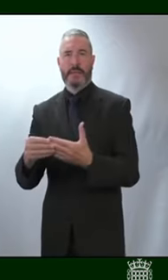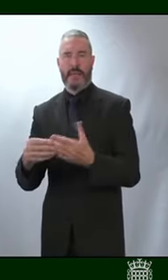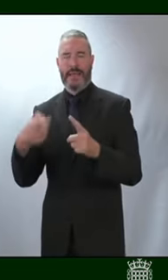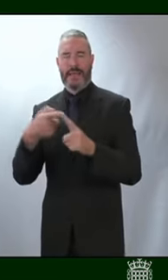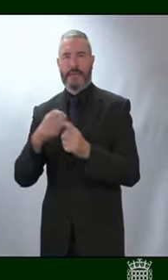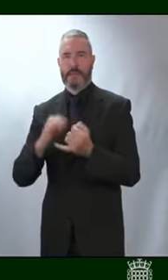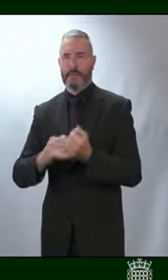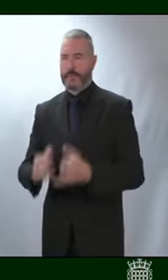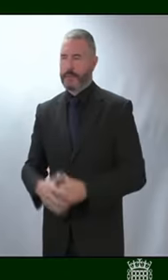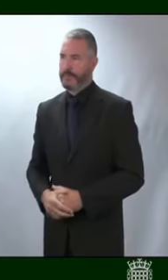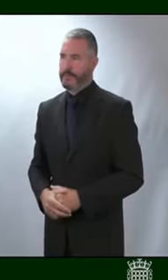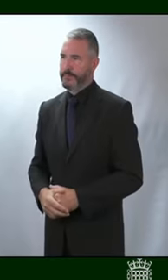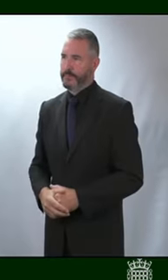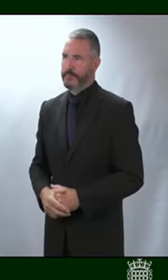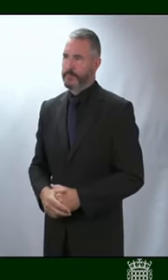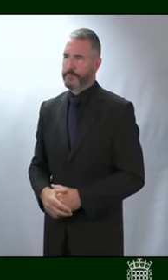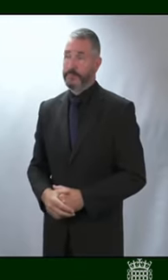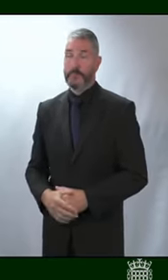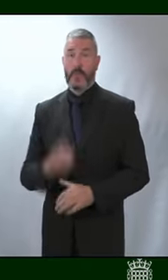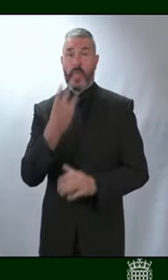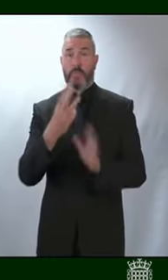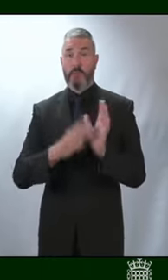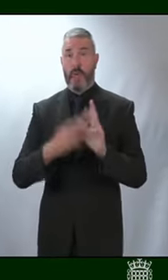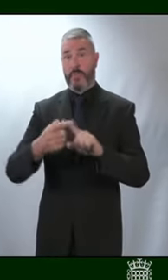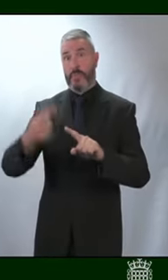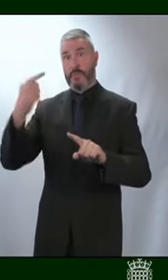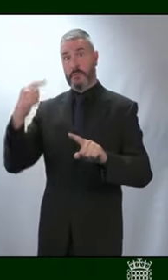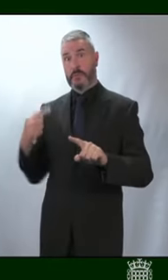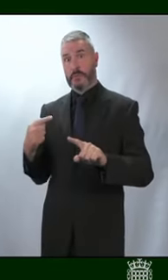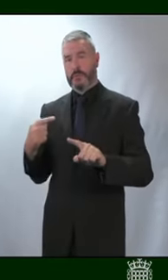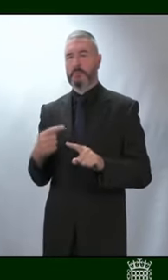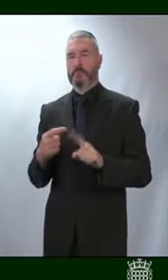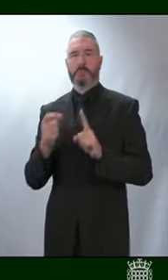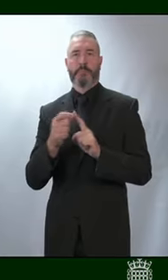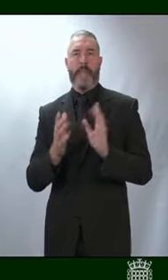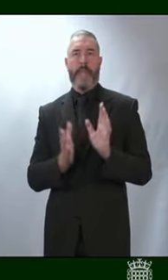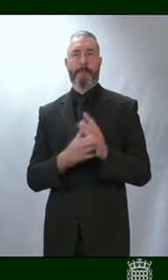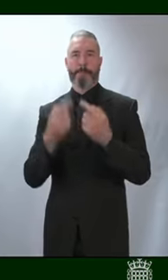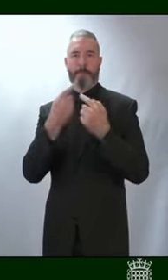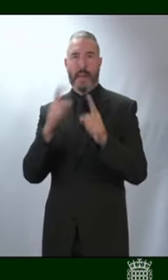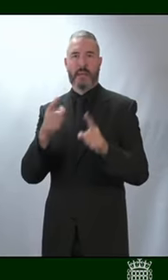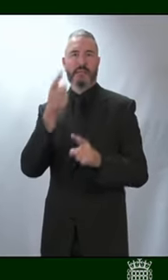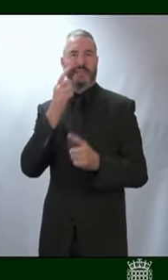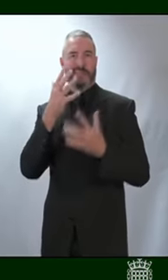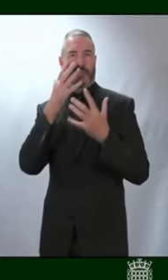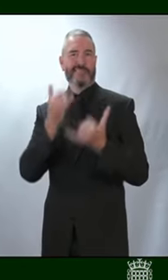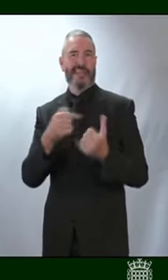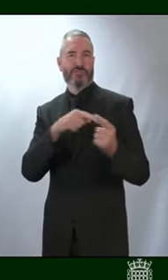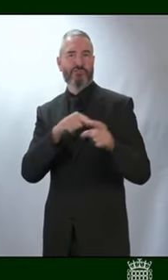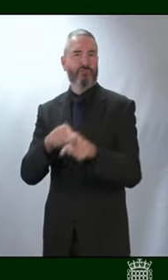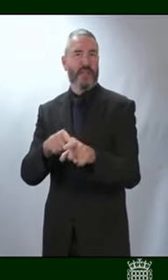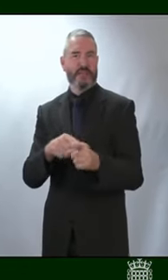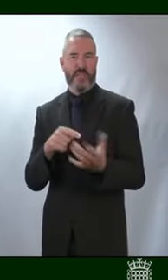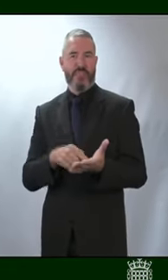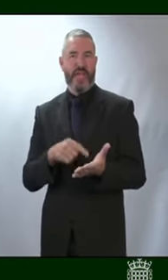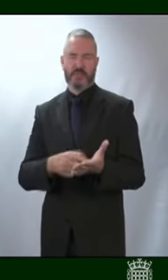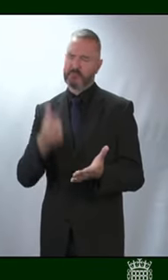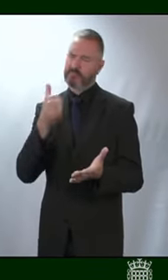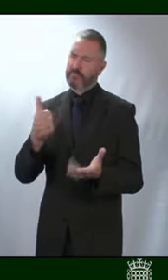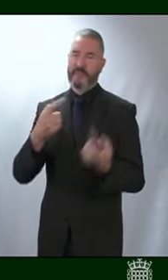Thank you, Mr. Speaker. 3 months ago today, the Prime Minister said, "Test and trace can be a real game changer for